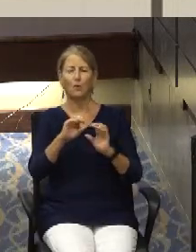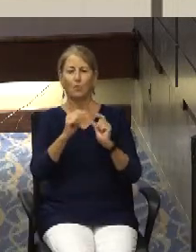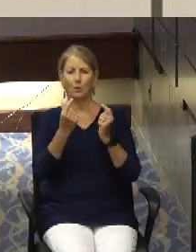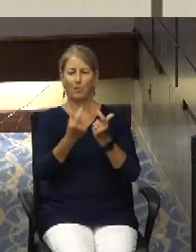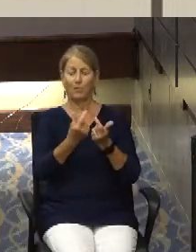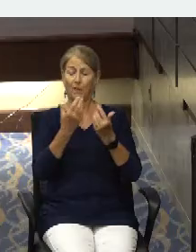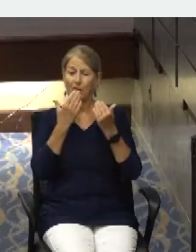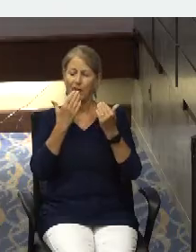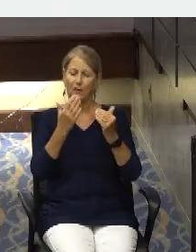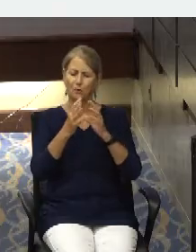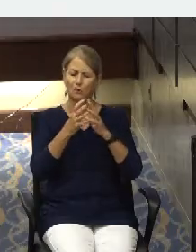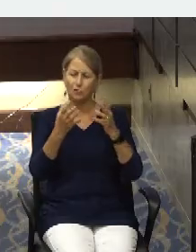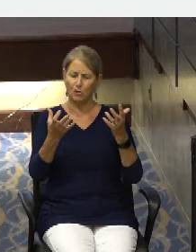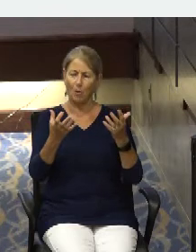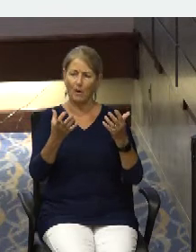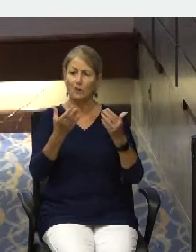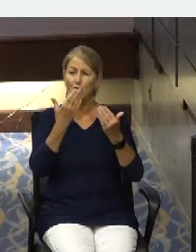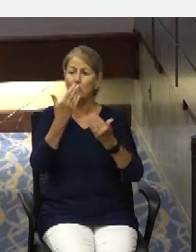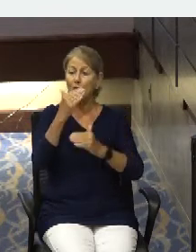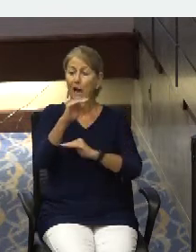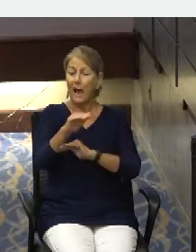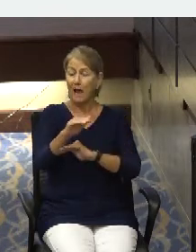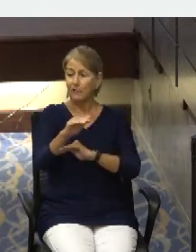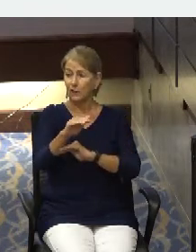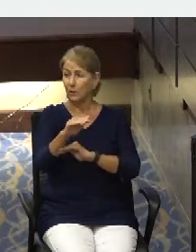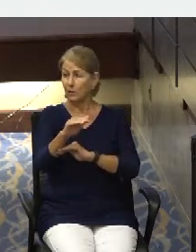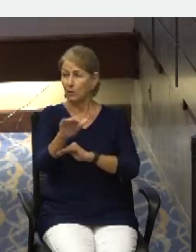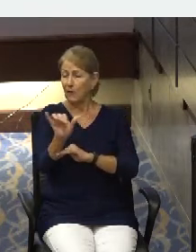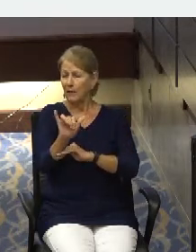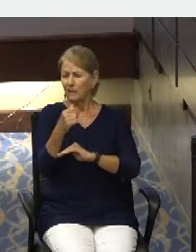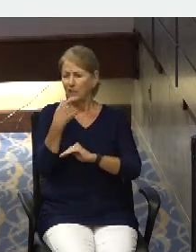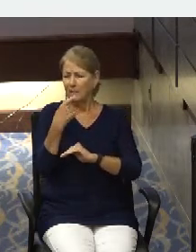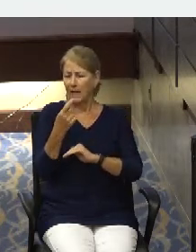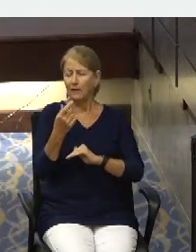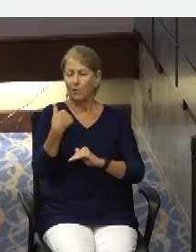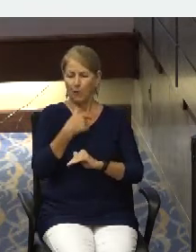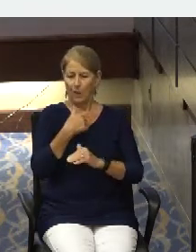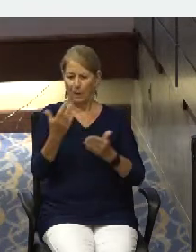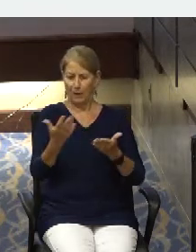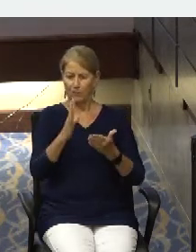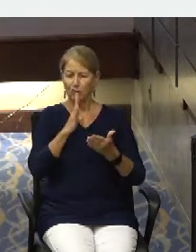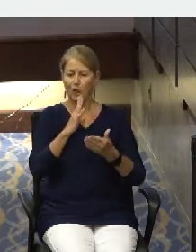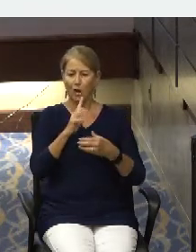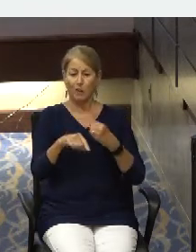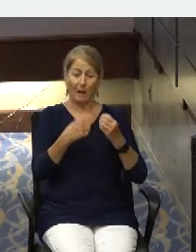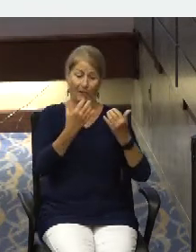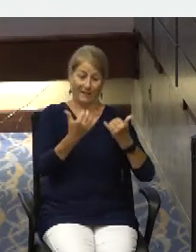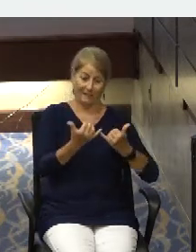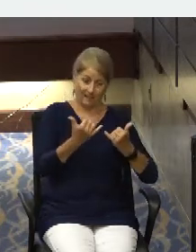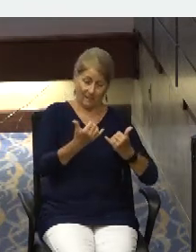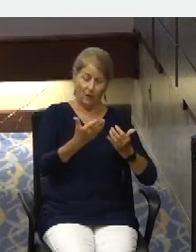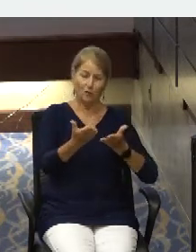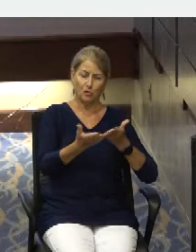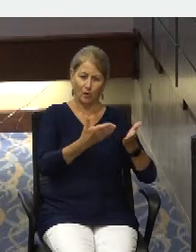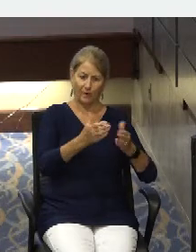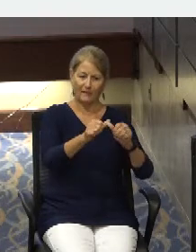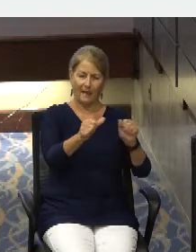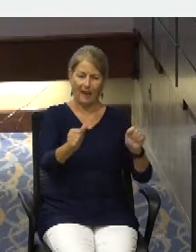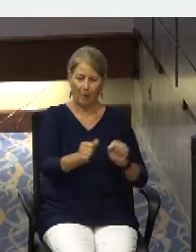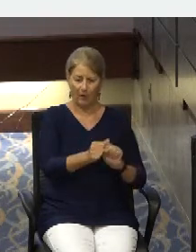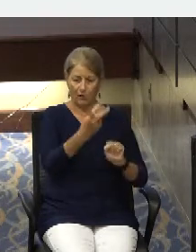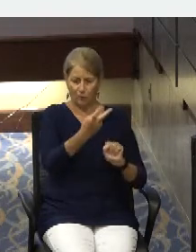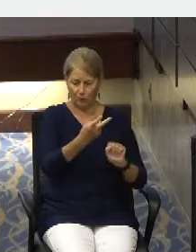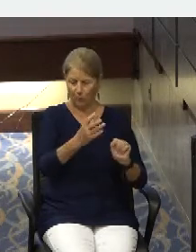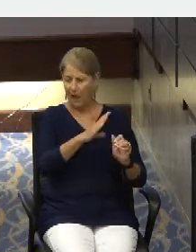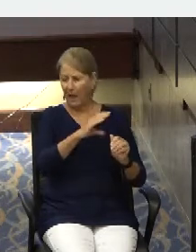Thank you so much. Good afternoon. As Serena said, we're here today to talk about existing service, scenario 2, and the comparison between the